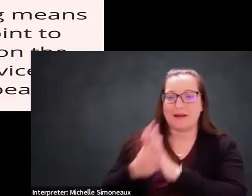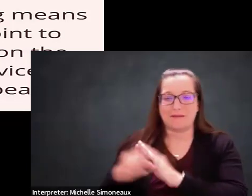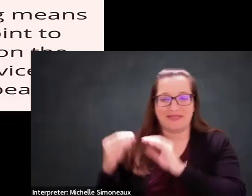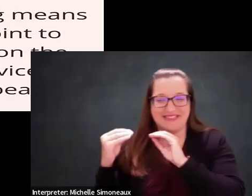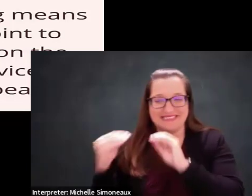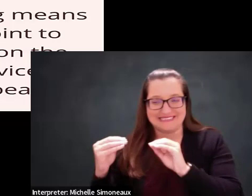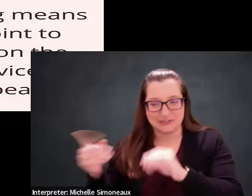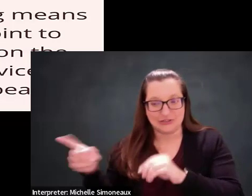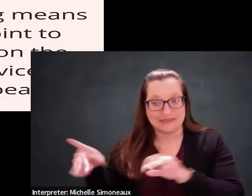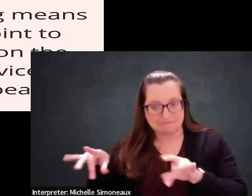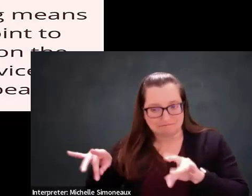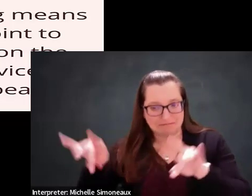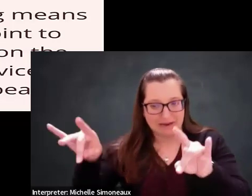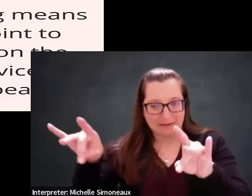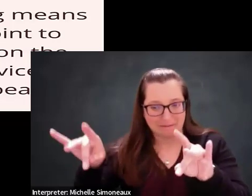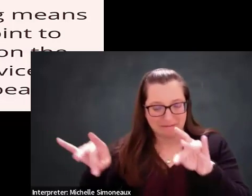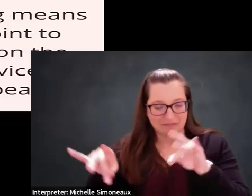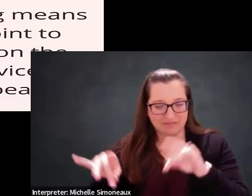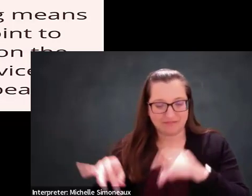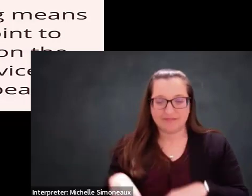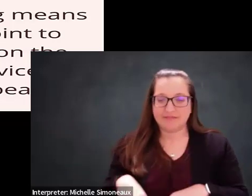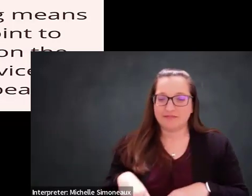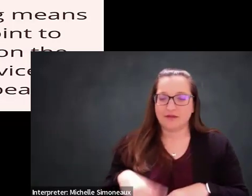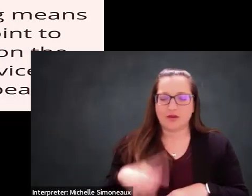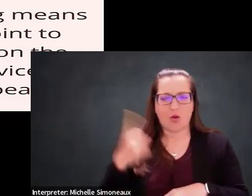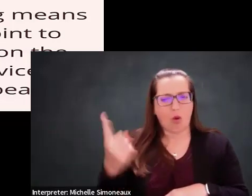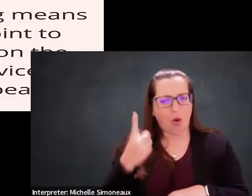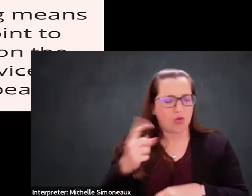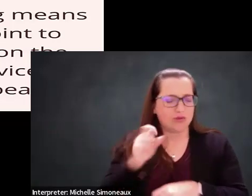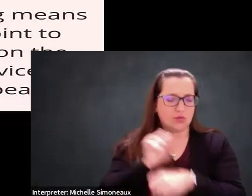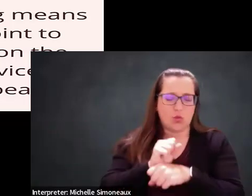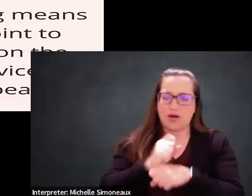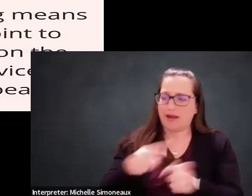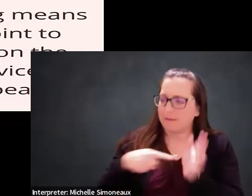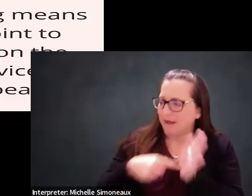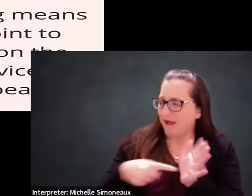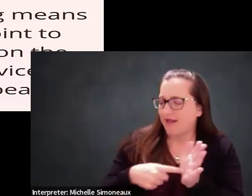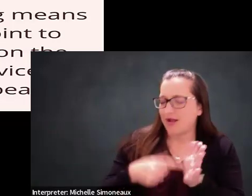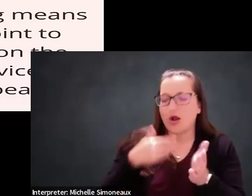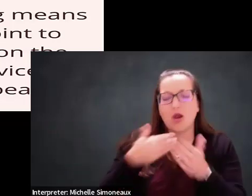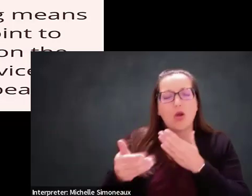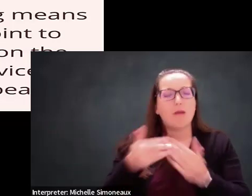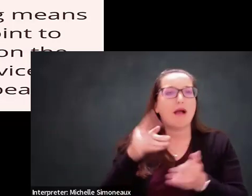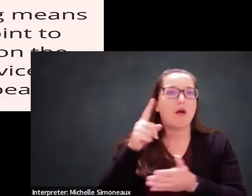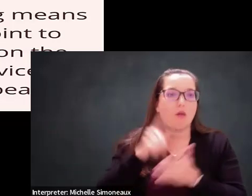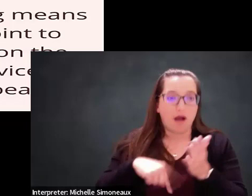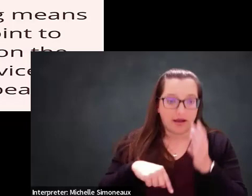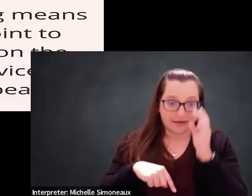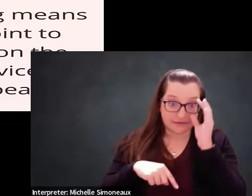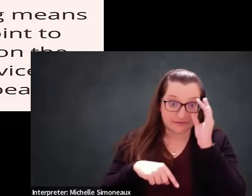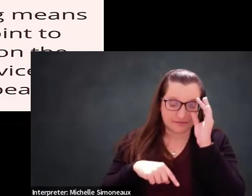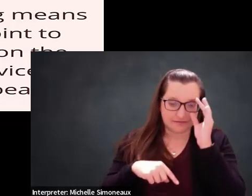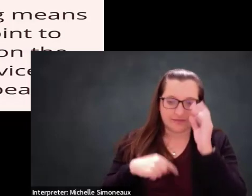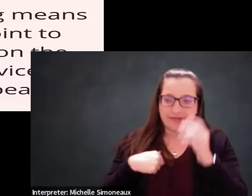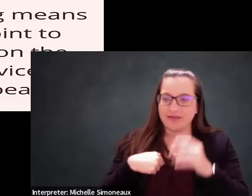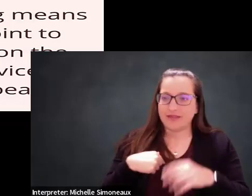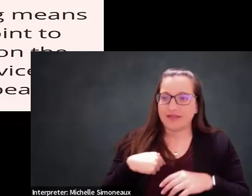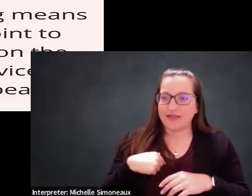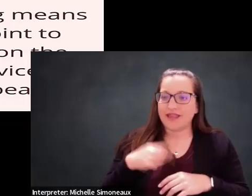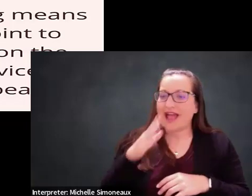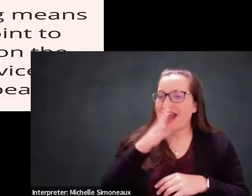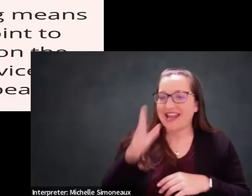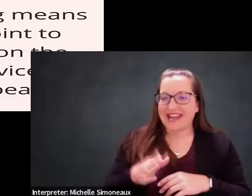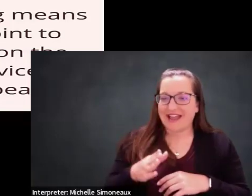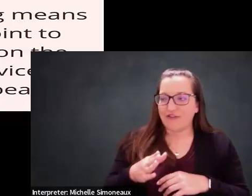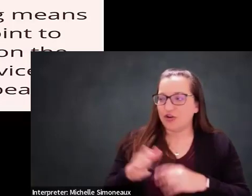and he is learning. But again, it's always working and modeling no matter what. So I never, I never signed something without modeling.